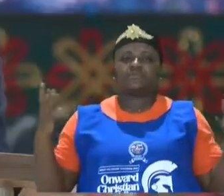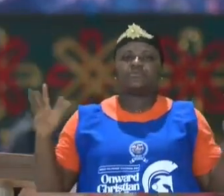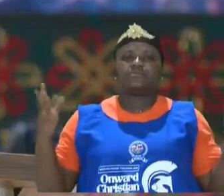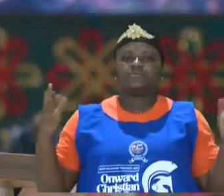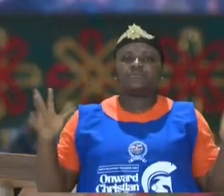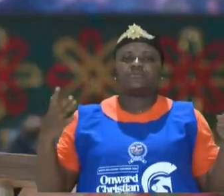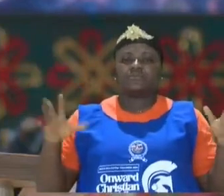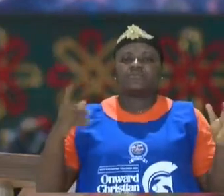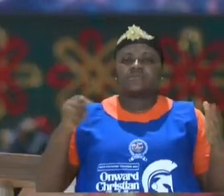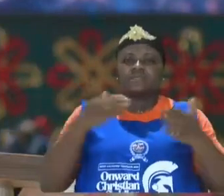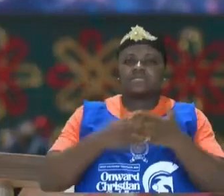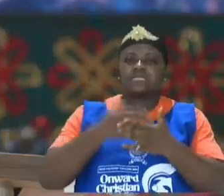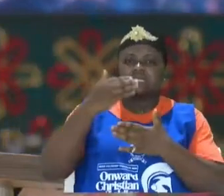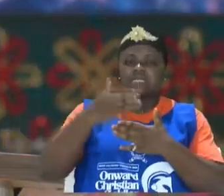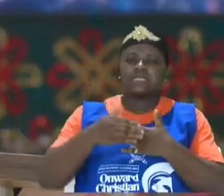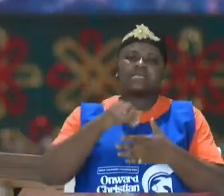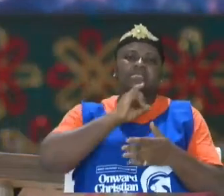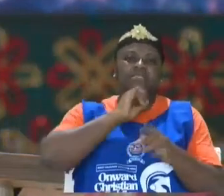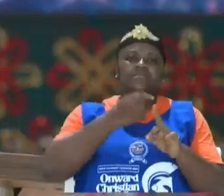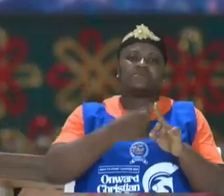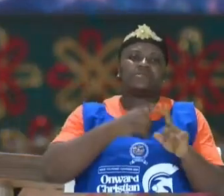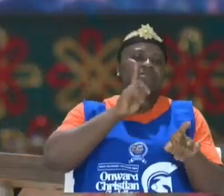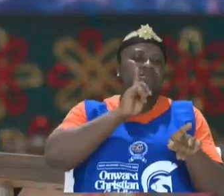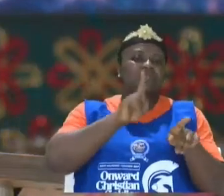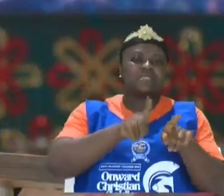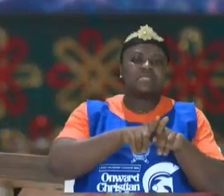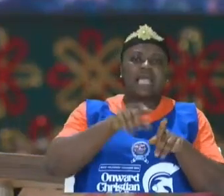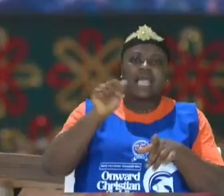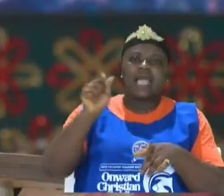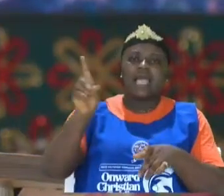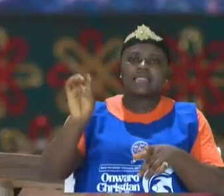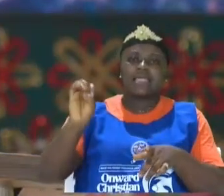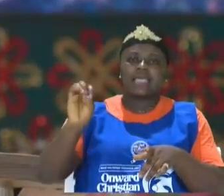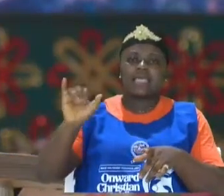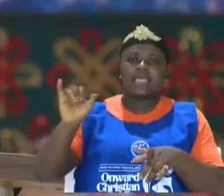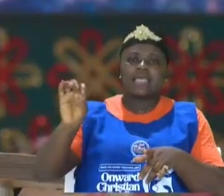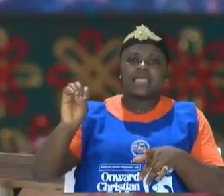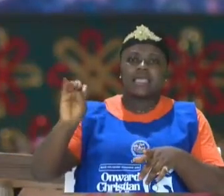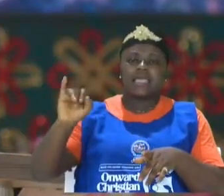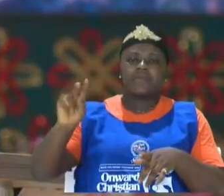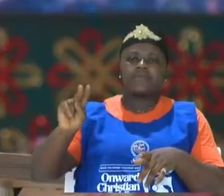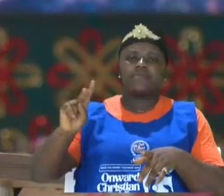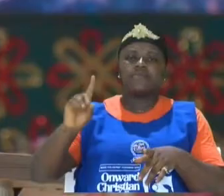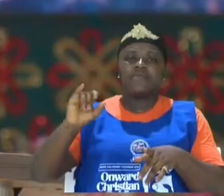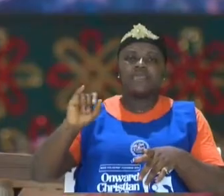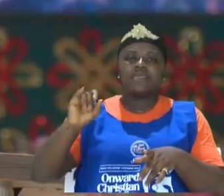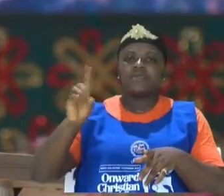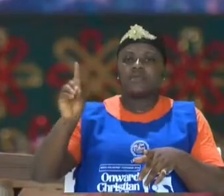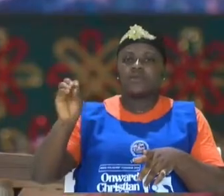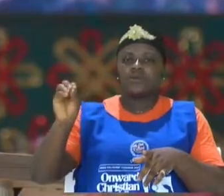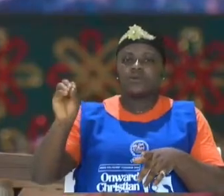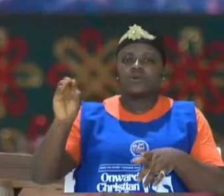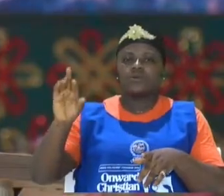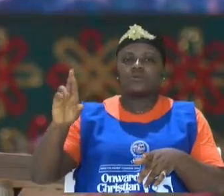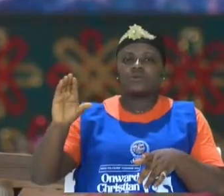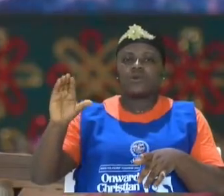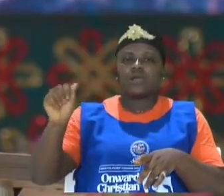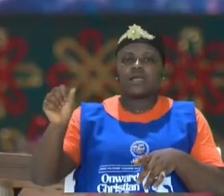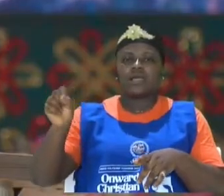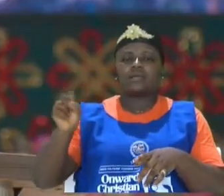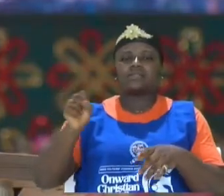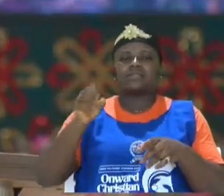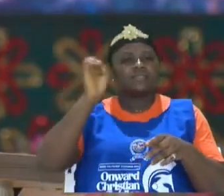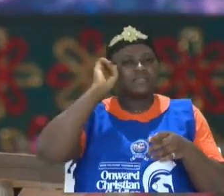The next is from Sister Adeyemi Dorcas from the United Kingdom. She had taken the